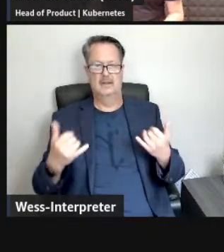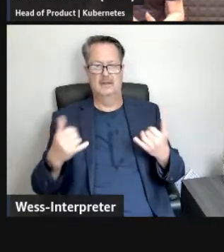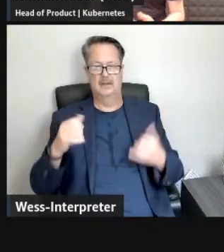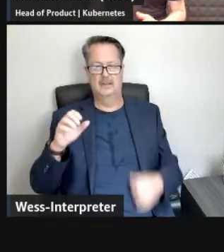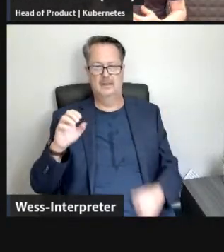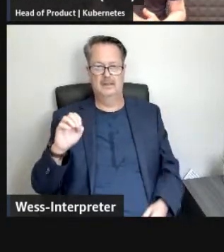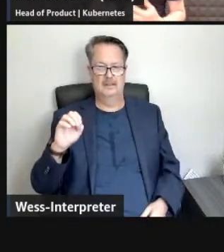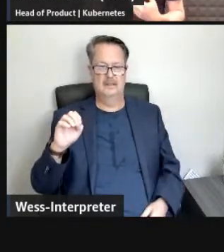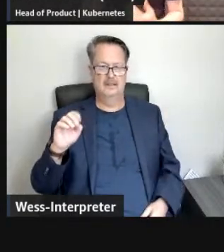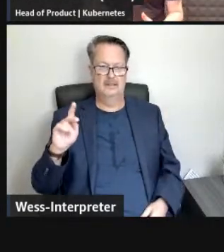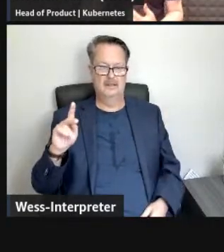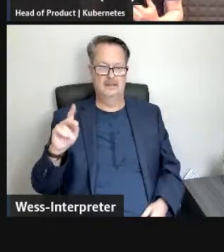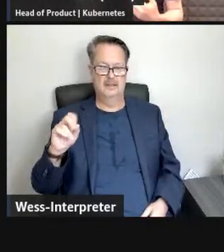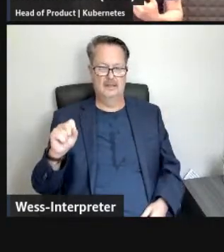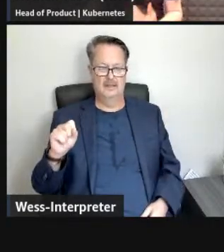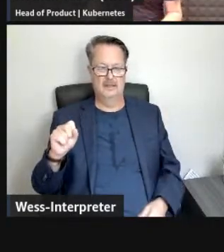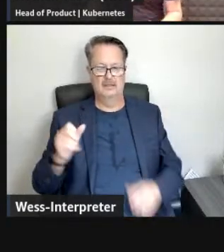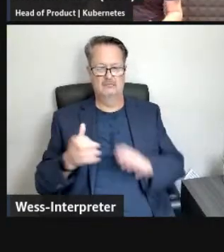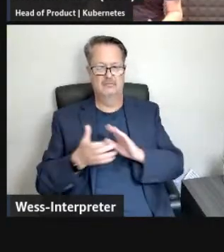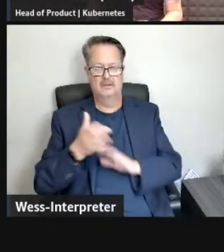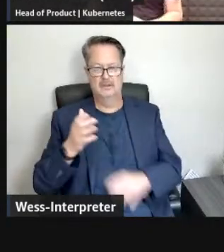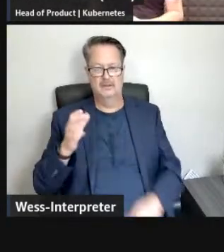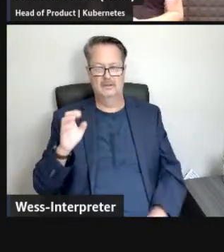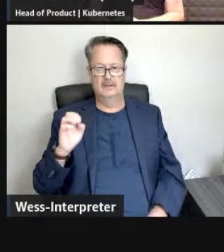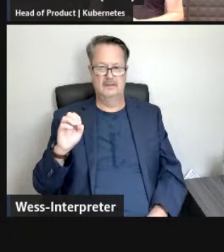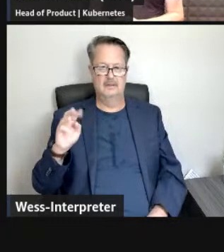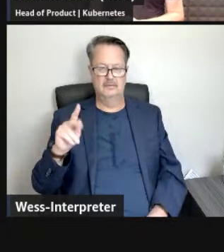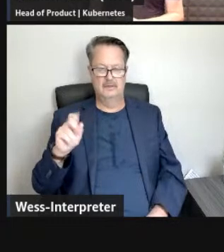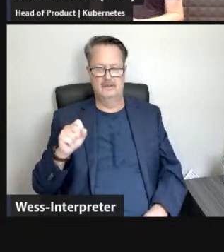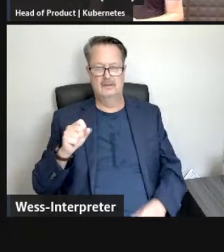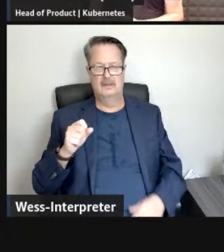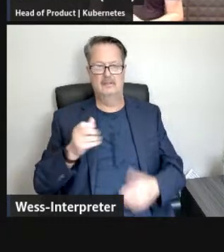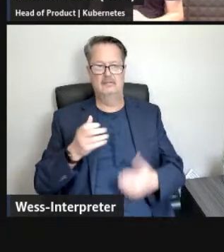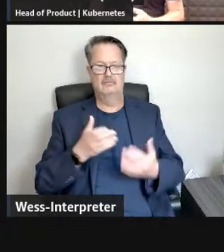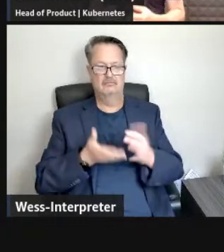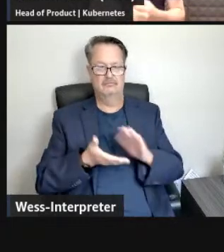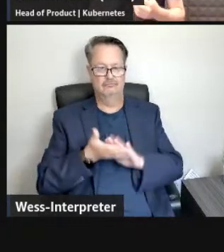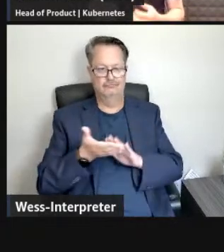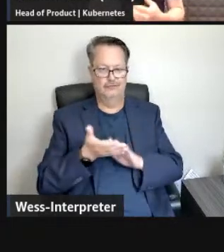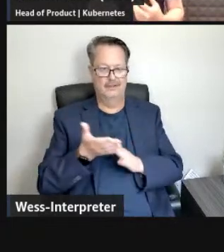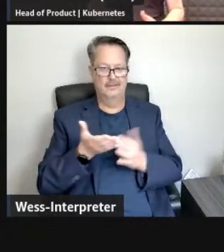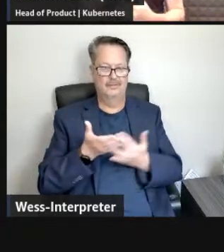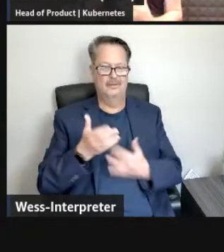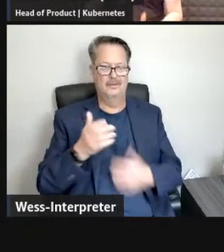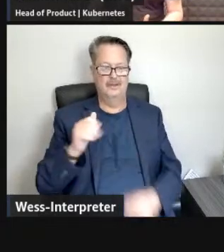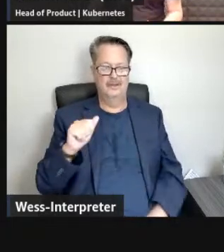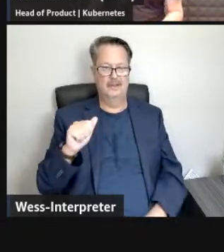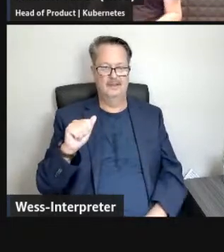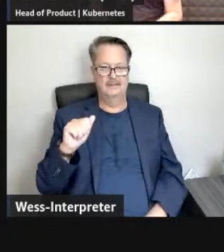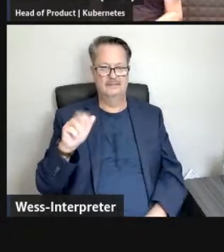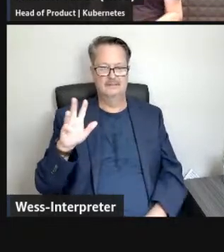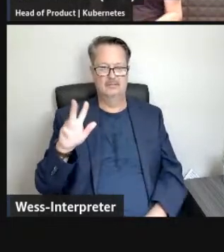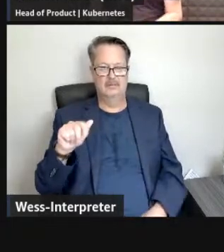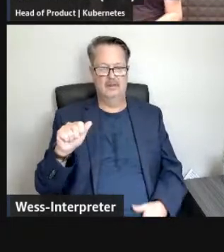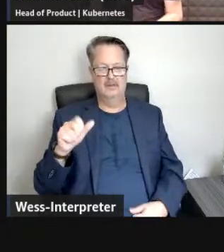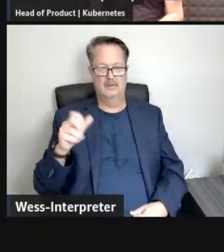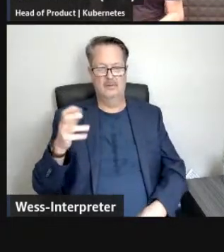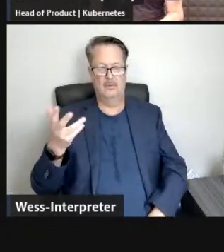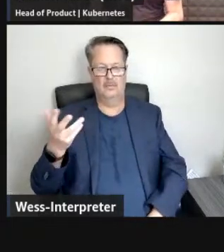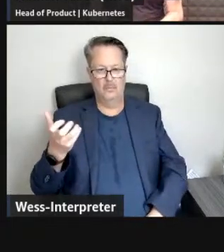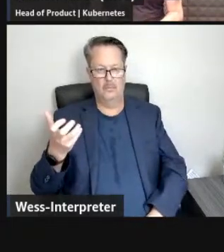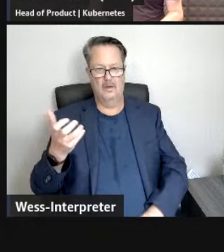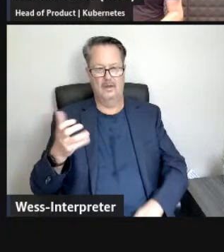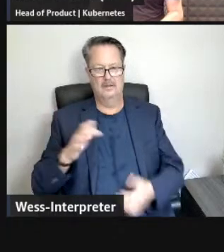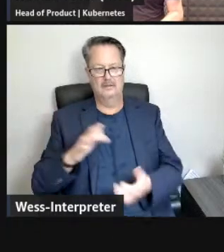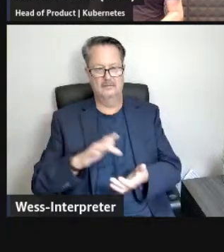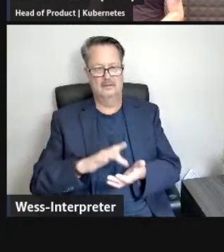on AWS. We're running Amazon EKS on AWS. And so we want customers to be able to take full advantage of AWS services